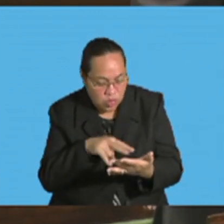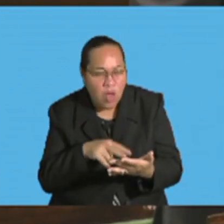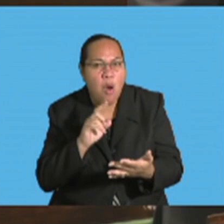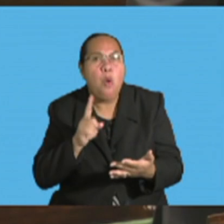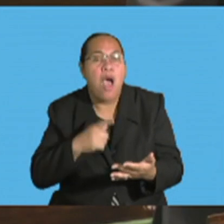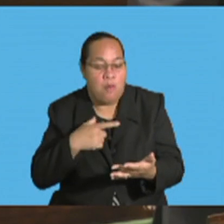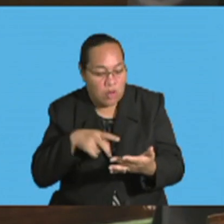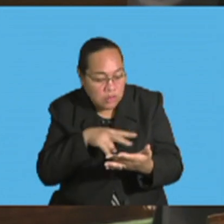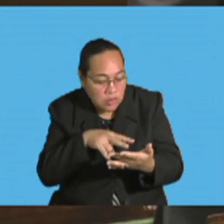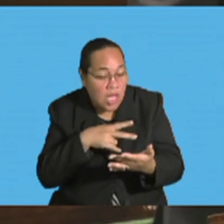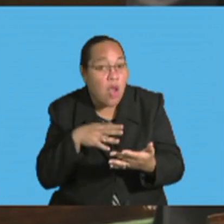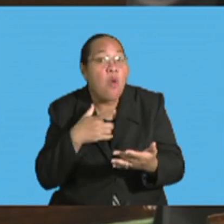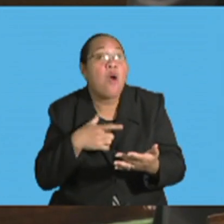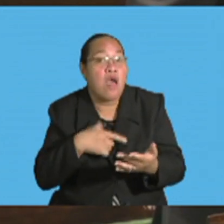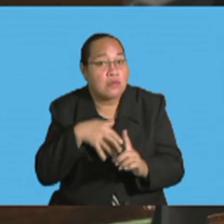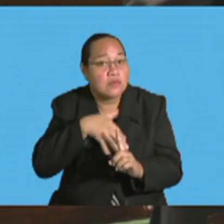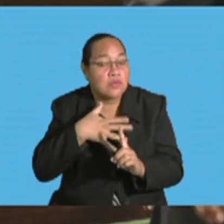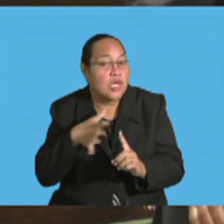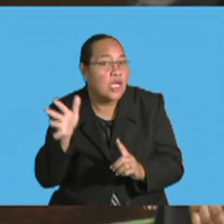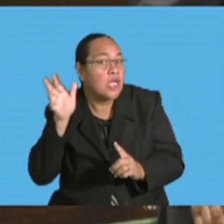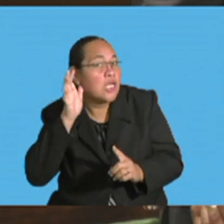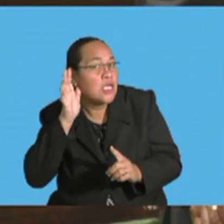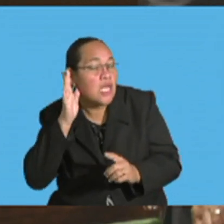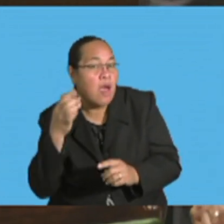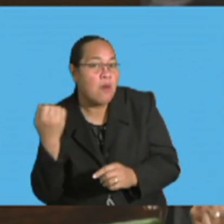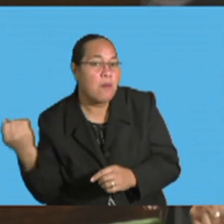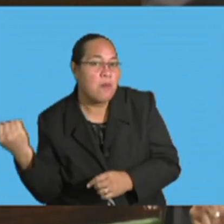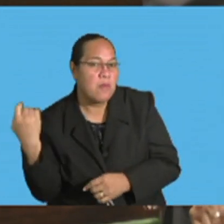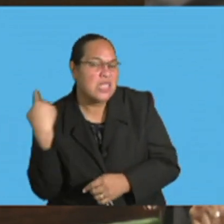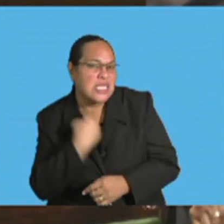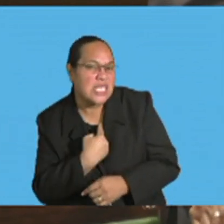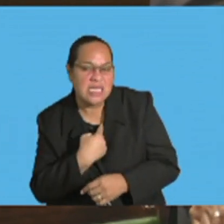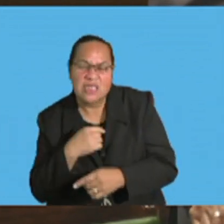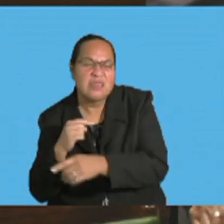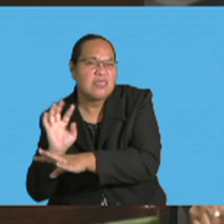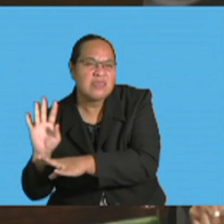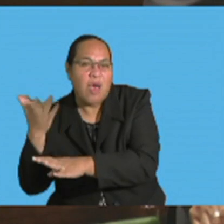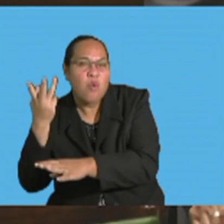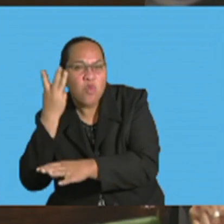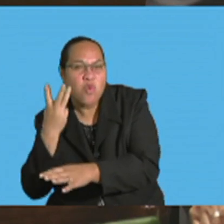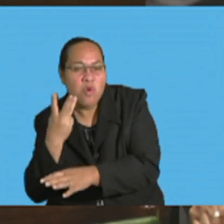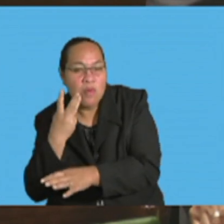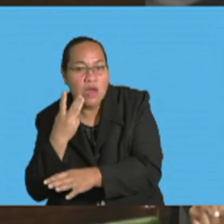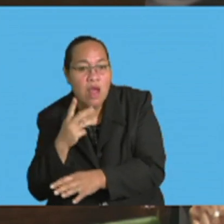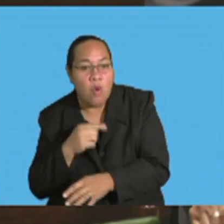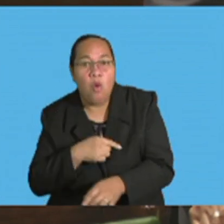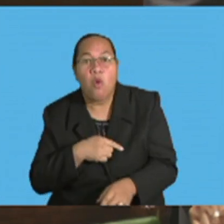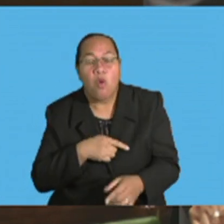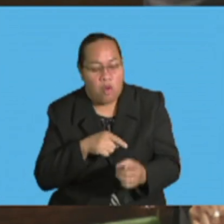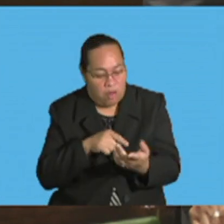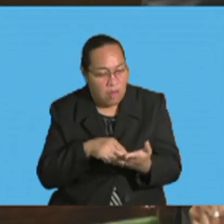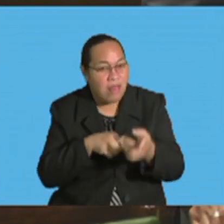murder of an innocent woman. His first instinct was to blame an entire race of